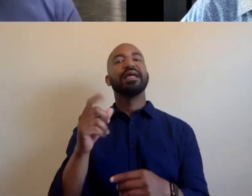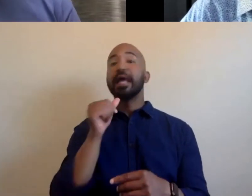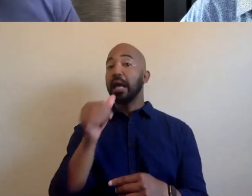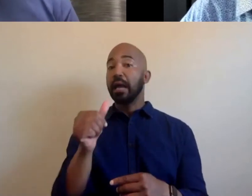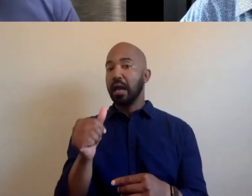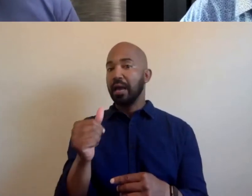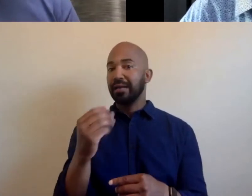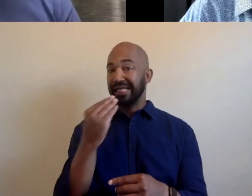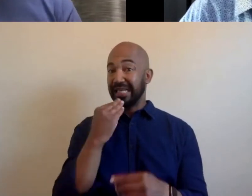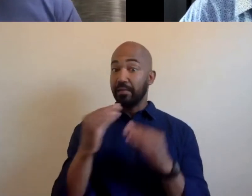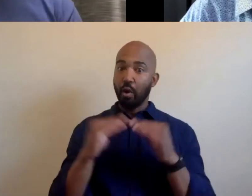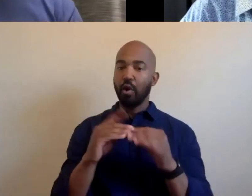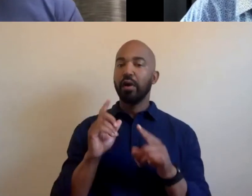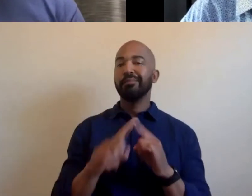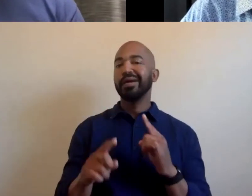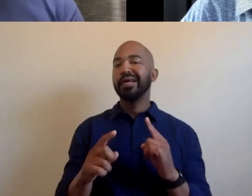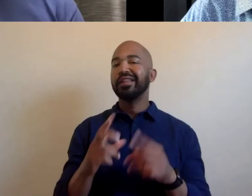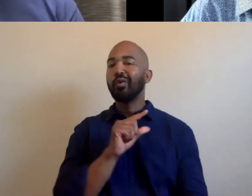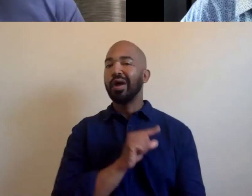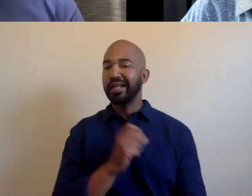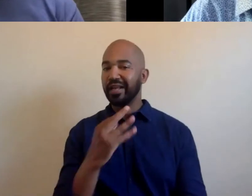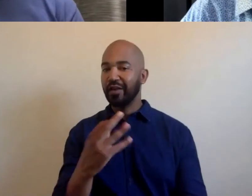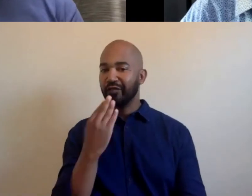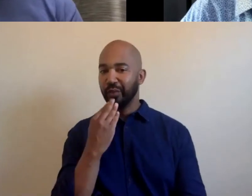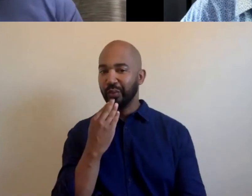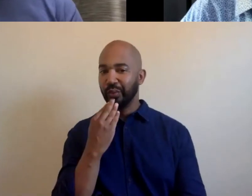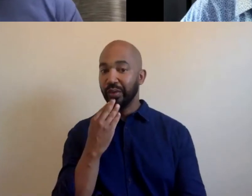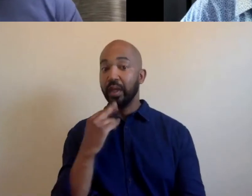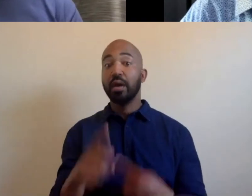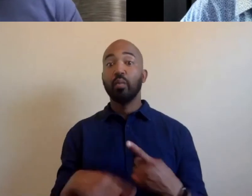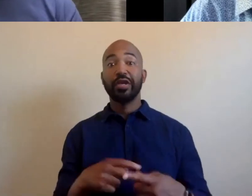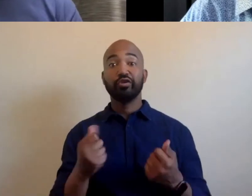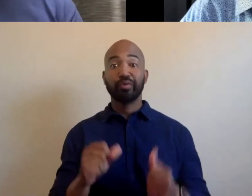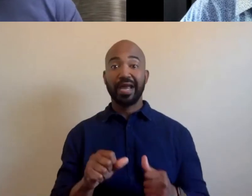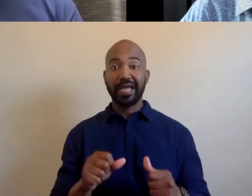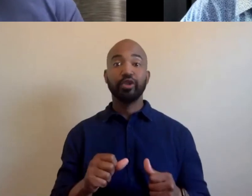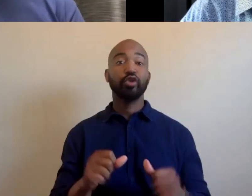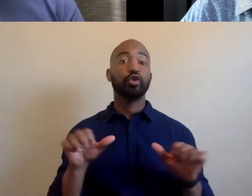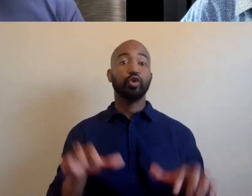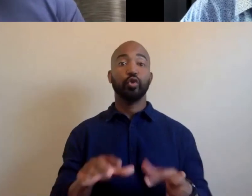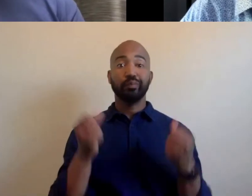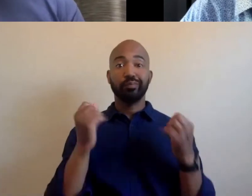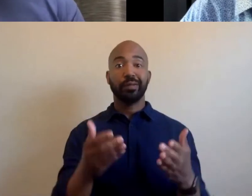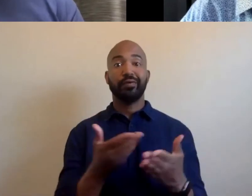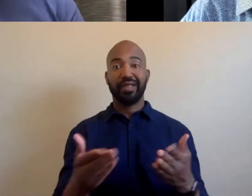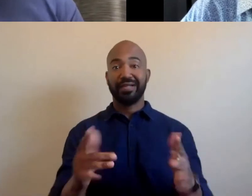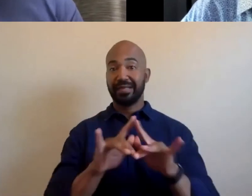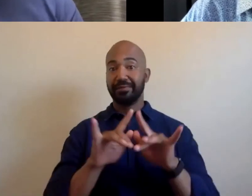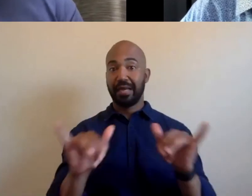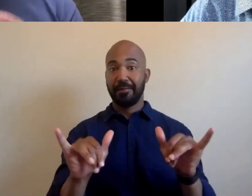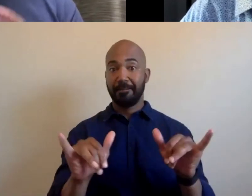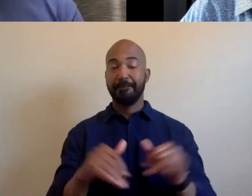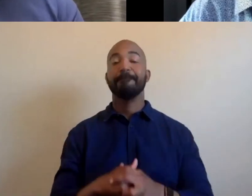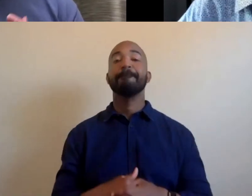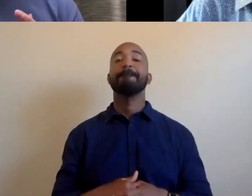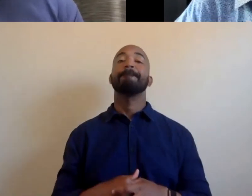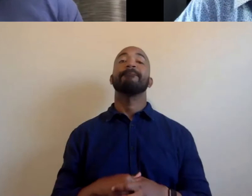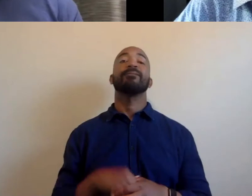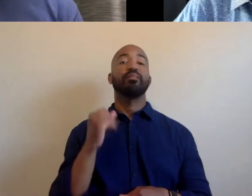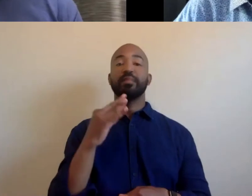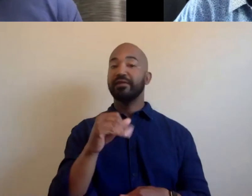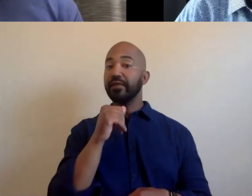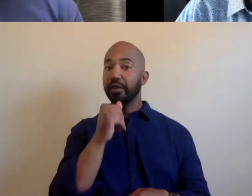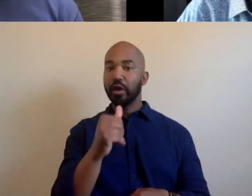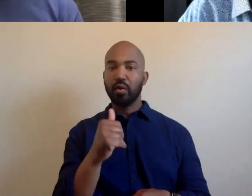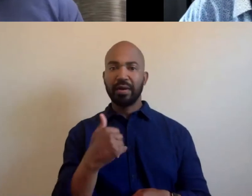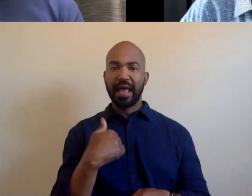people. The problem with multitasking is that if you don't portion out your foods,